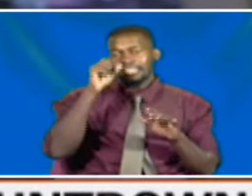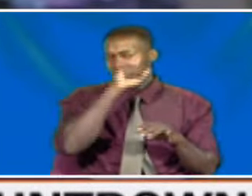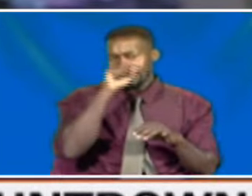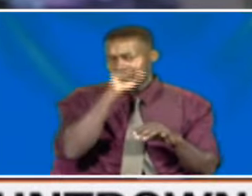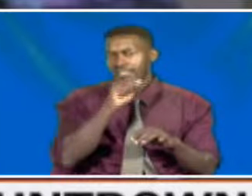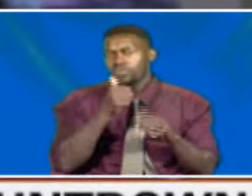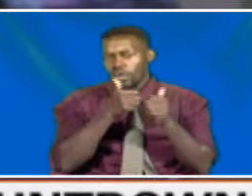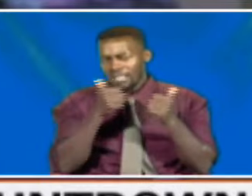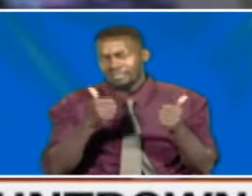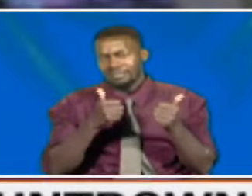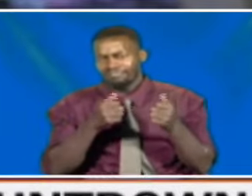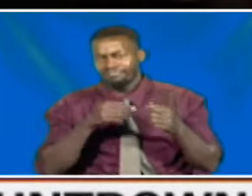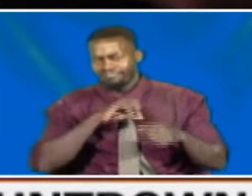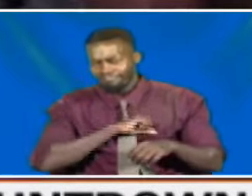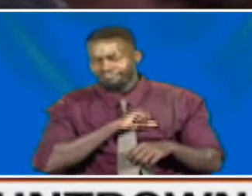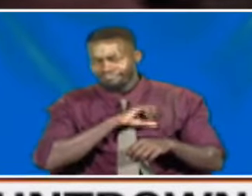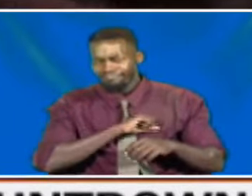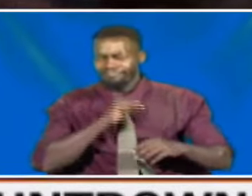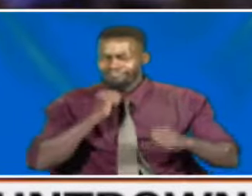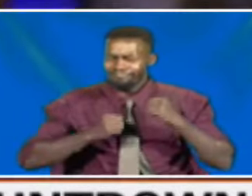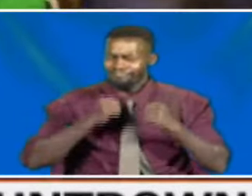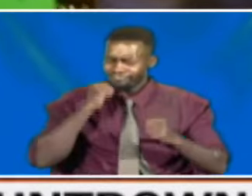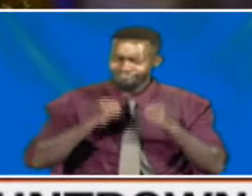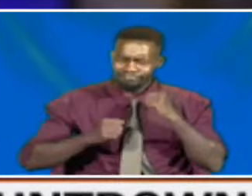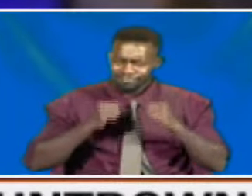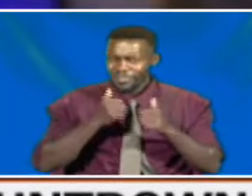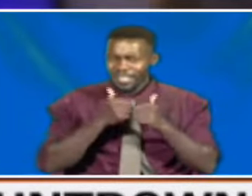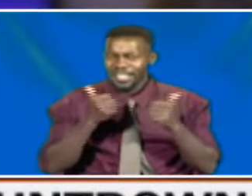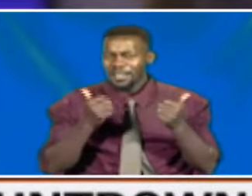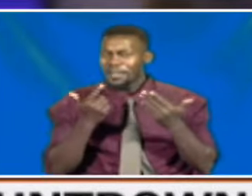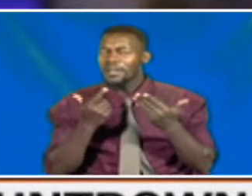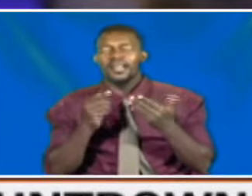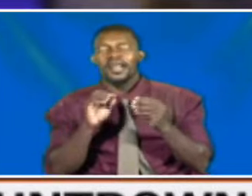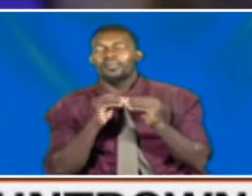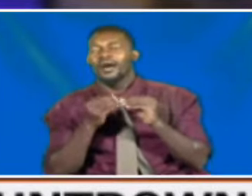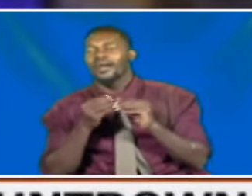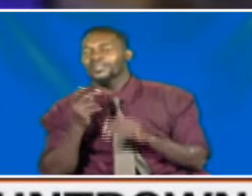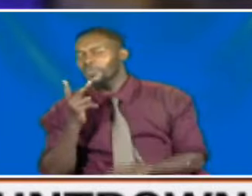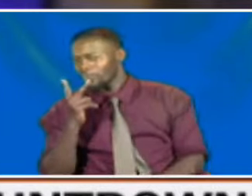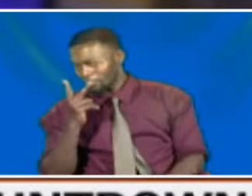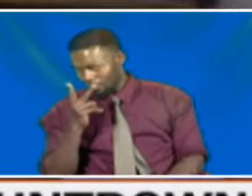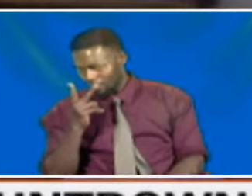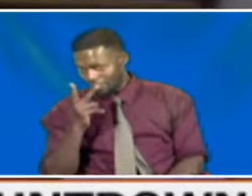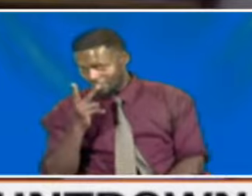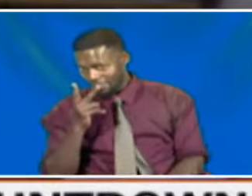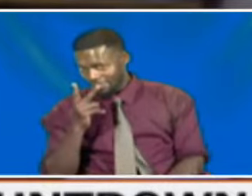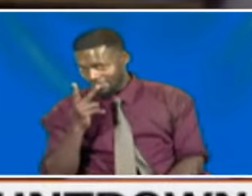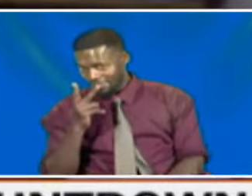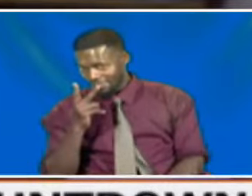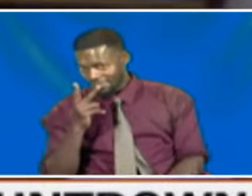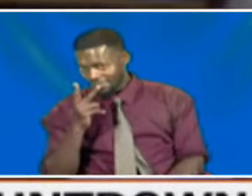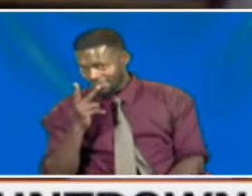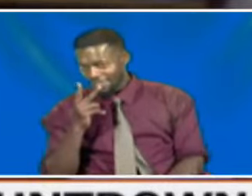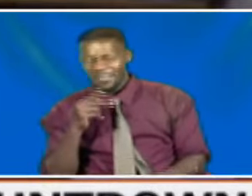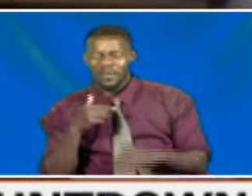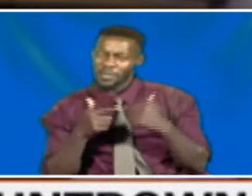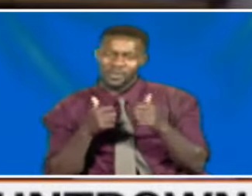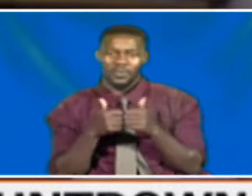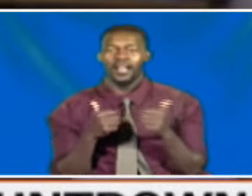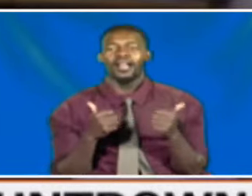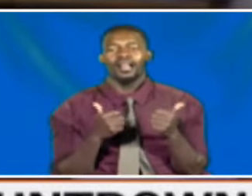Ambapo tulingangana, niliweza kuingia nafasi ya pili na iliendelea vizuri